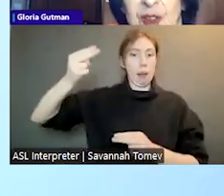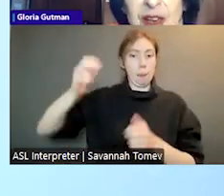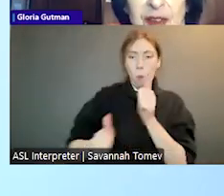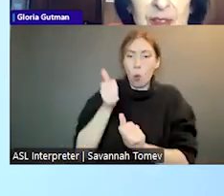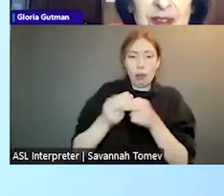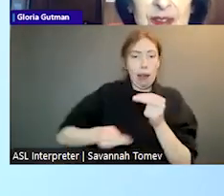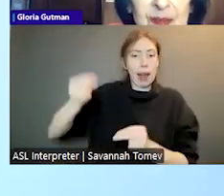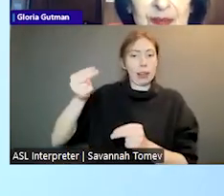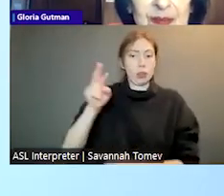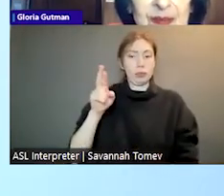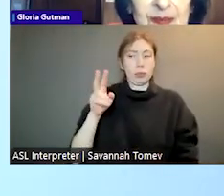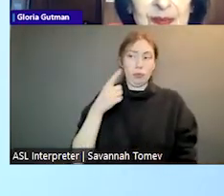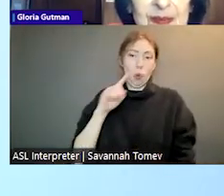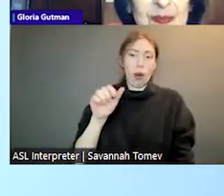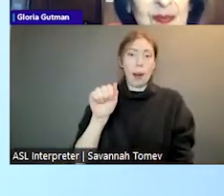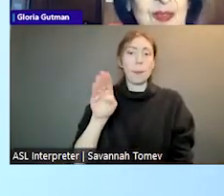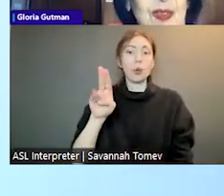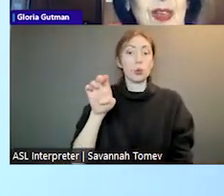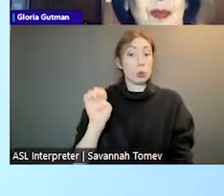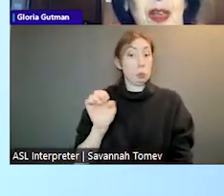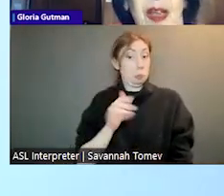Next slide.